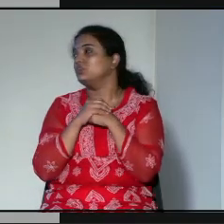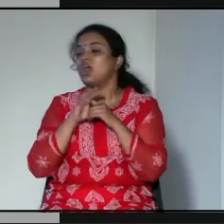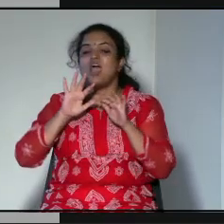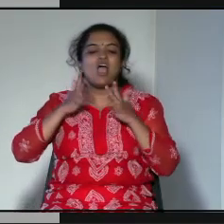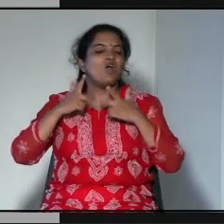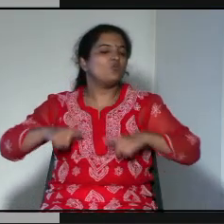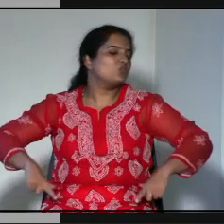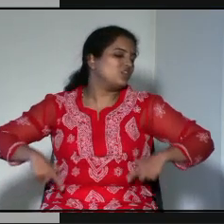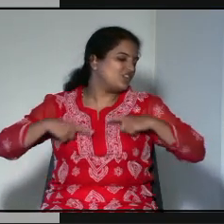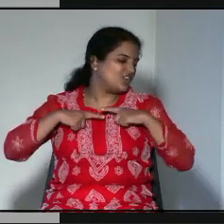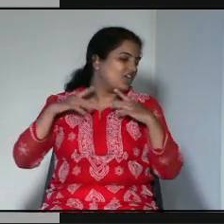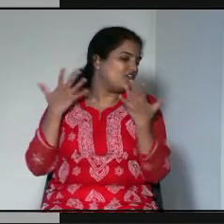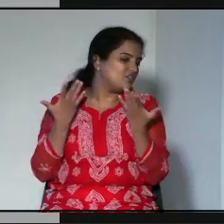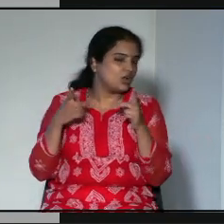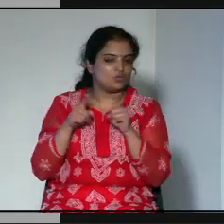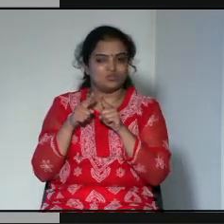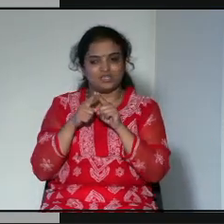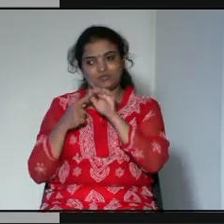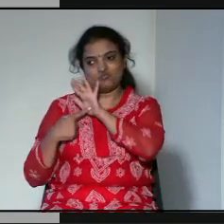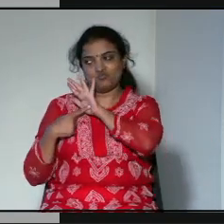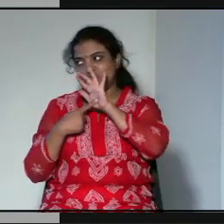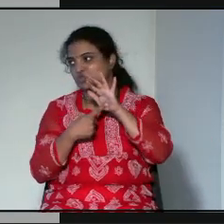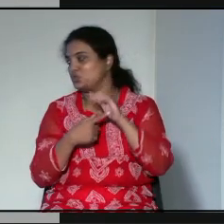This is not working.